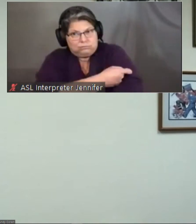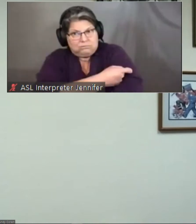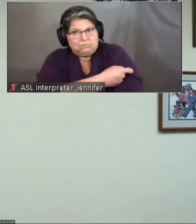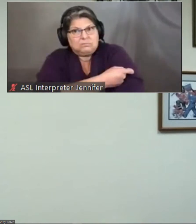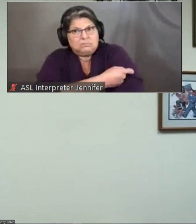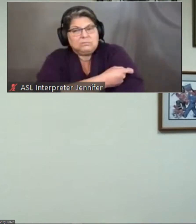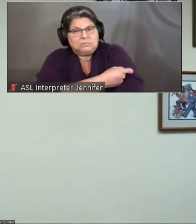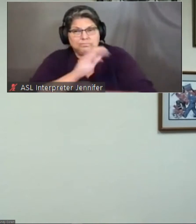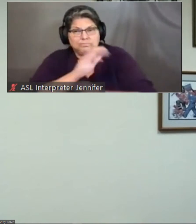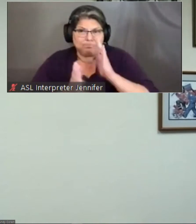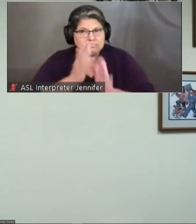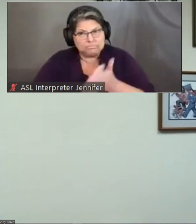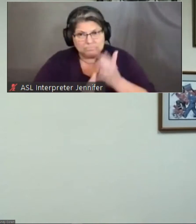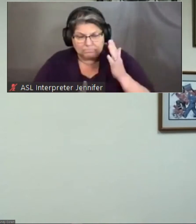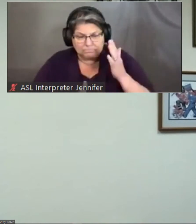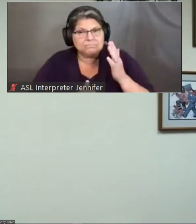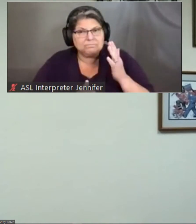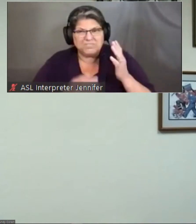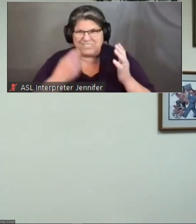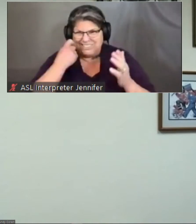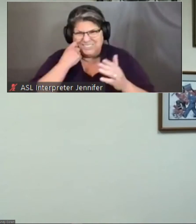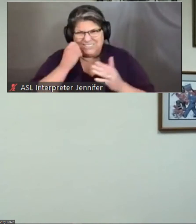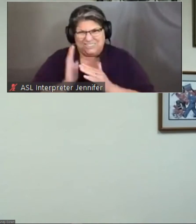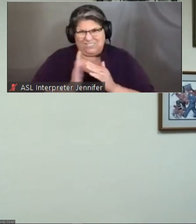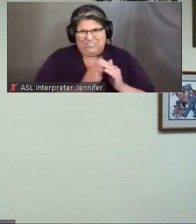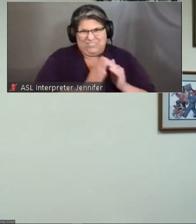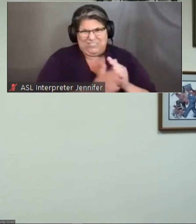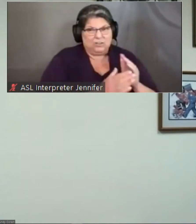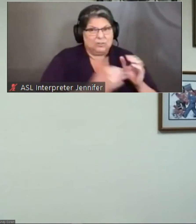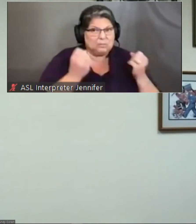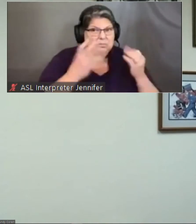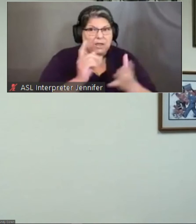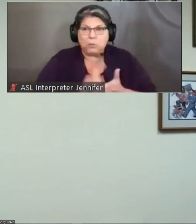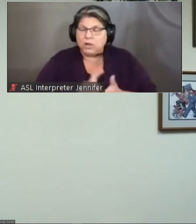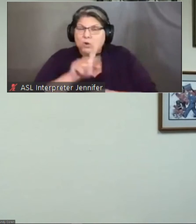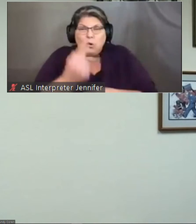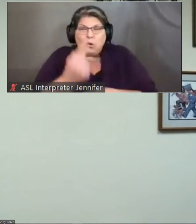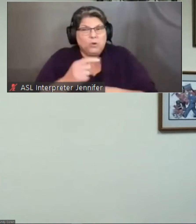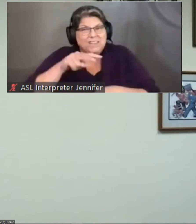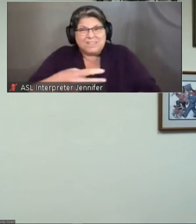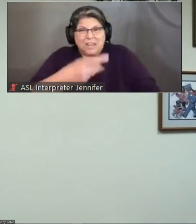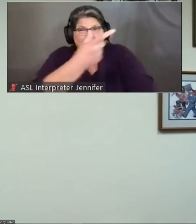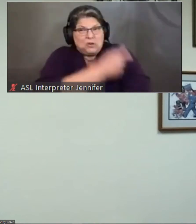those vaccination series, since we just finished so many weeks of nearly only second dose clinics.